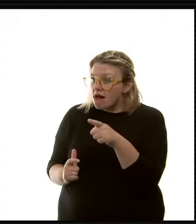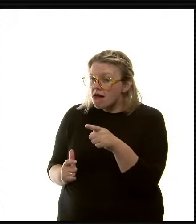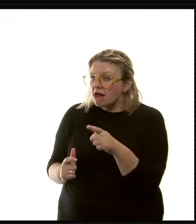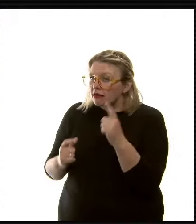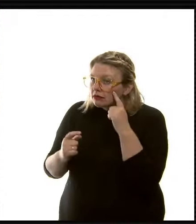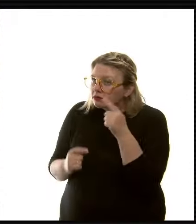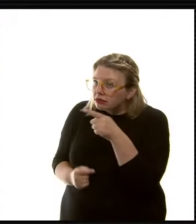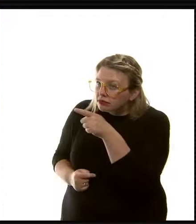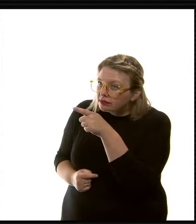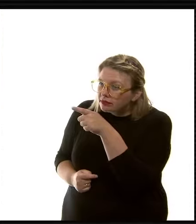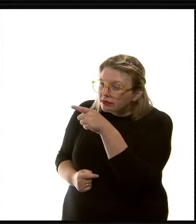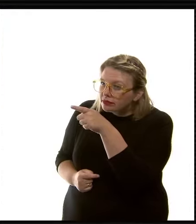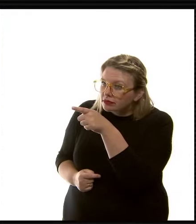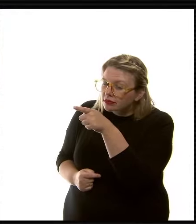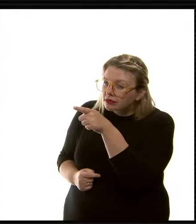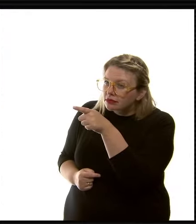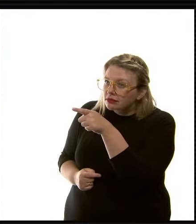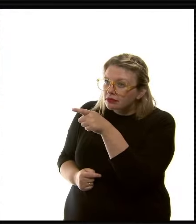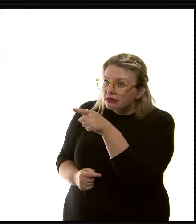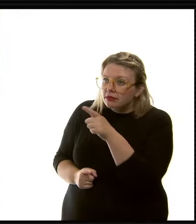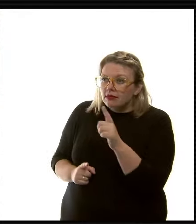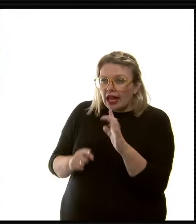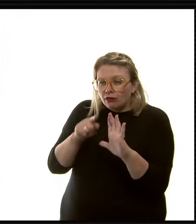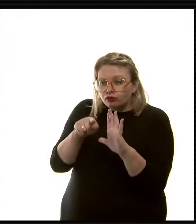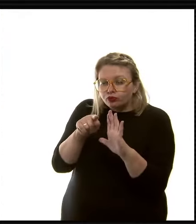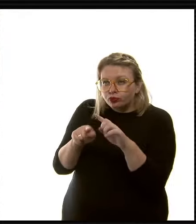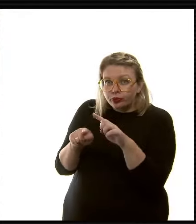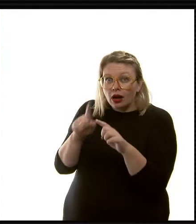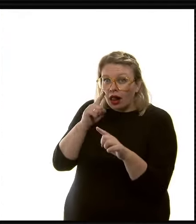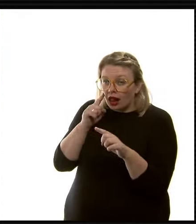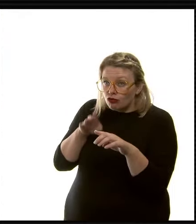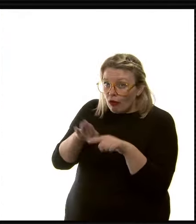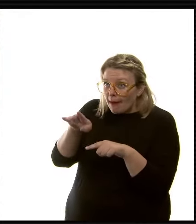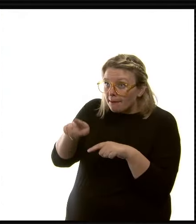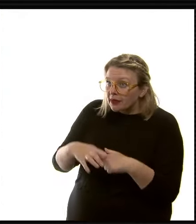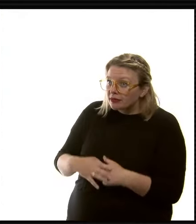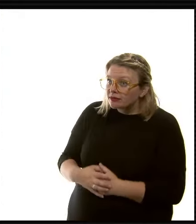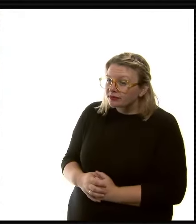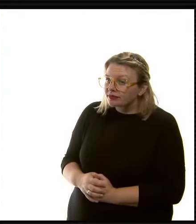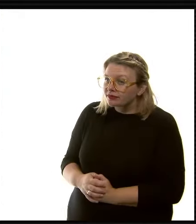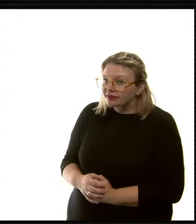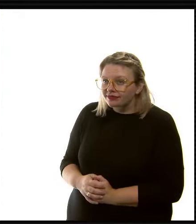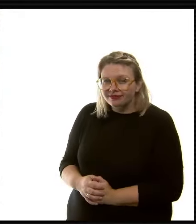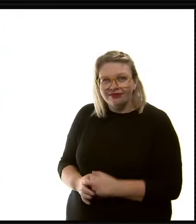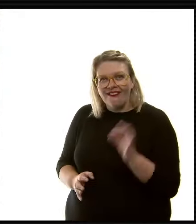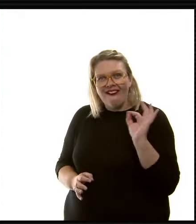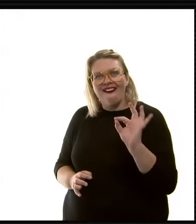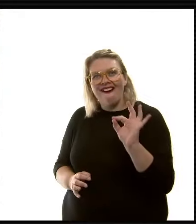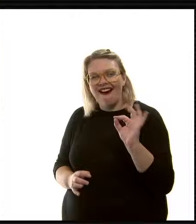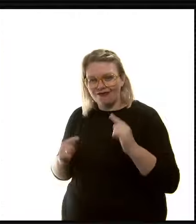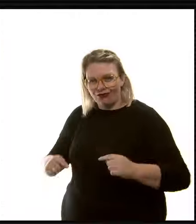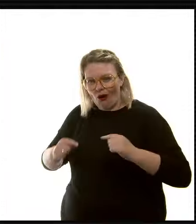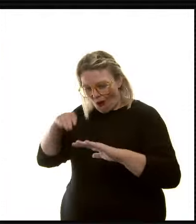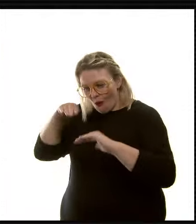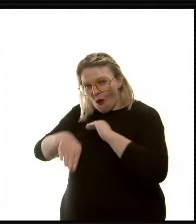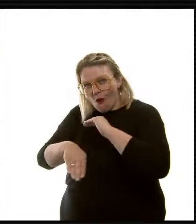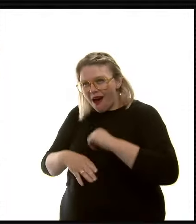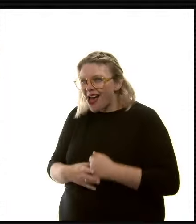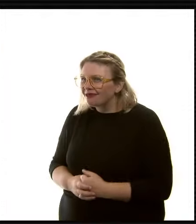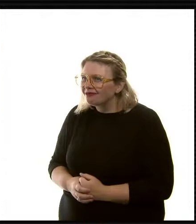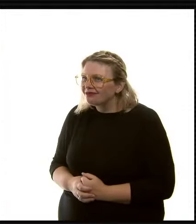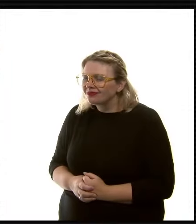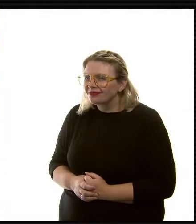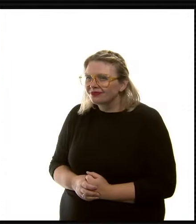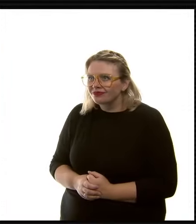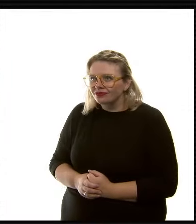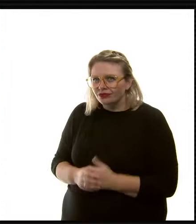We can see inside, we have the little rover. Try that ramp function now. Come on, buddy. Awesome. And then it should just roll out. We have these